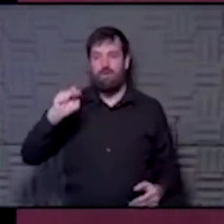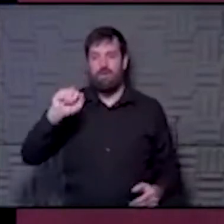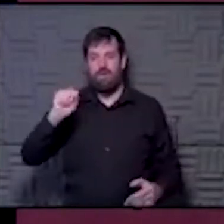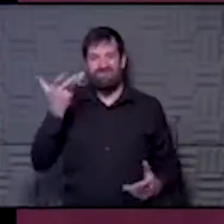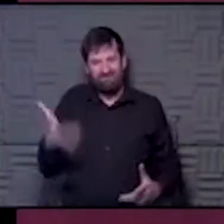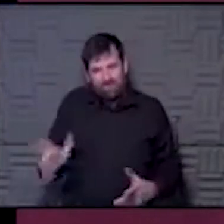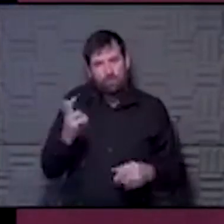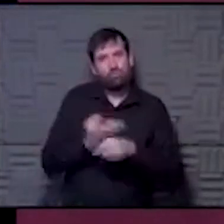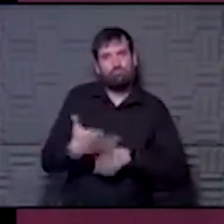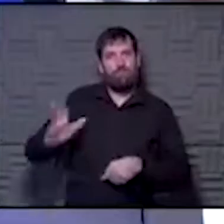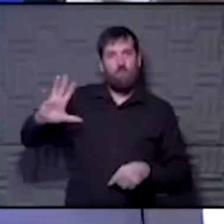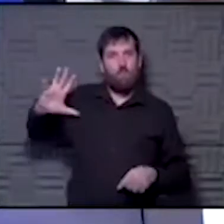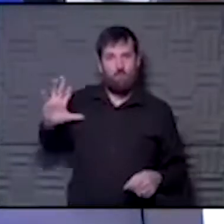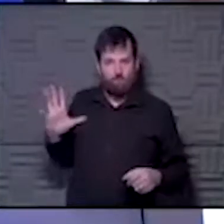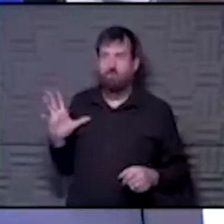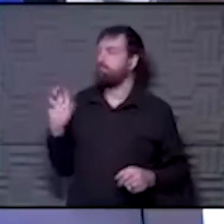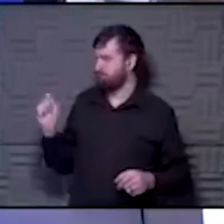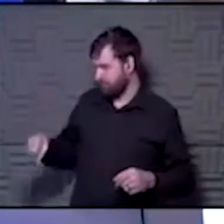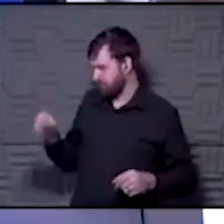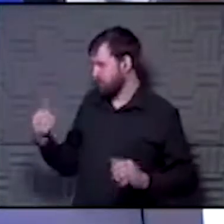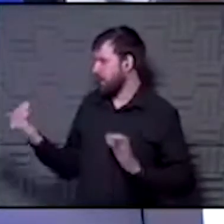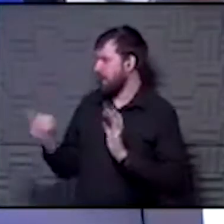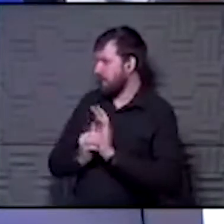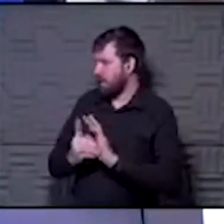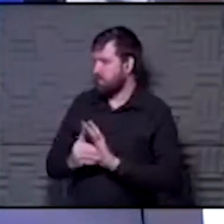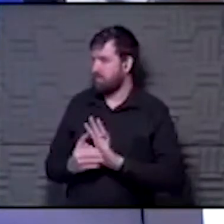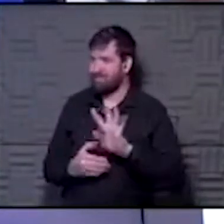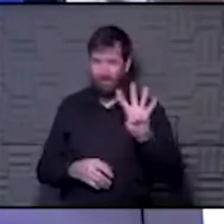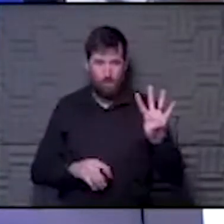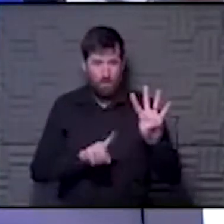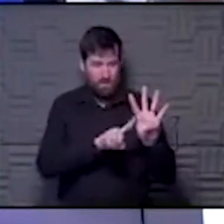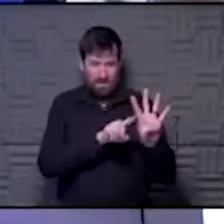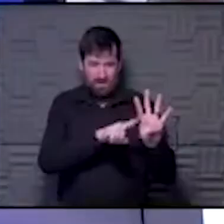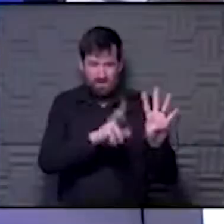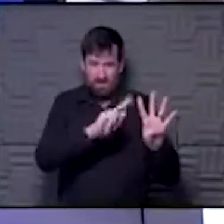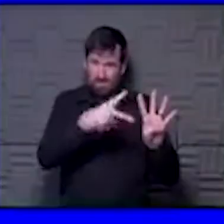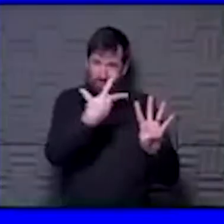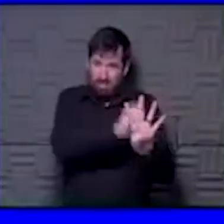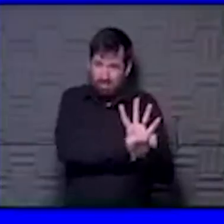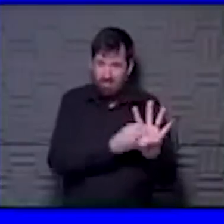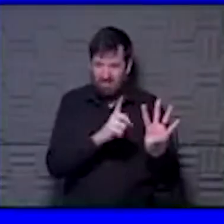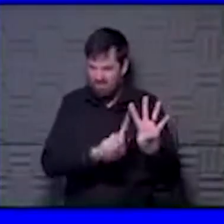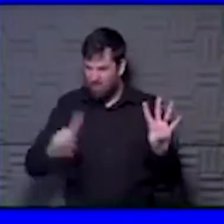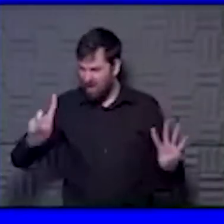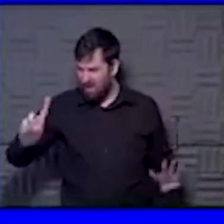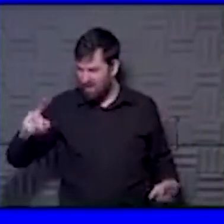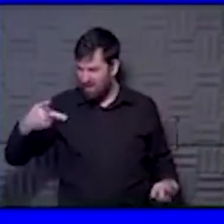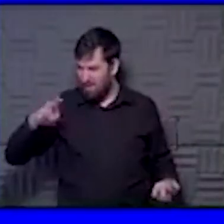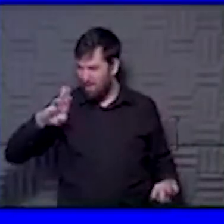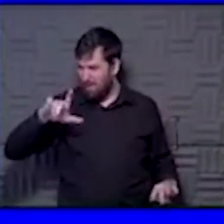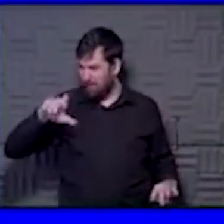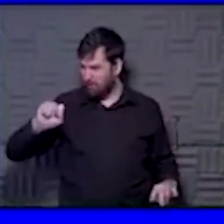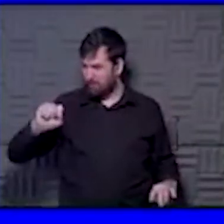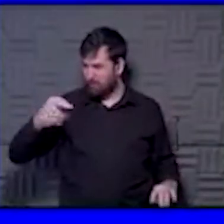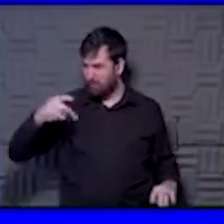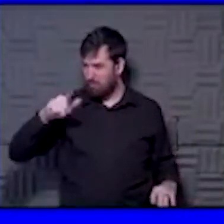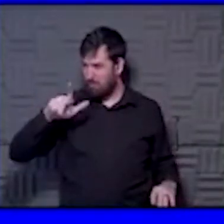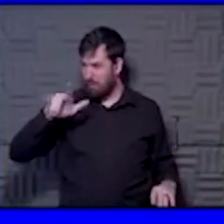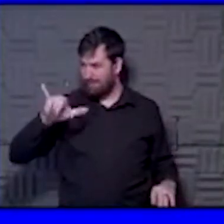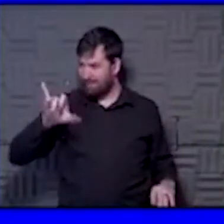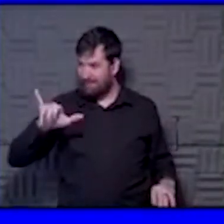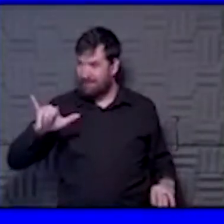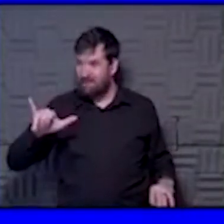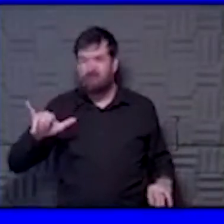Yeah, absolutely. Again, 1 in 4 with Bell's palsy. I think there were 4 total in the Pfizer trial, and